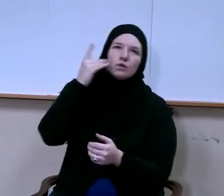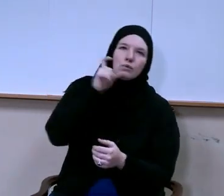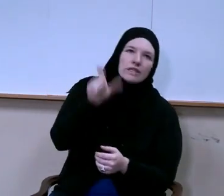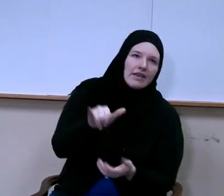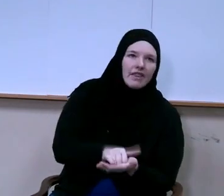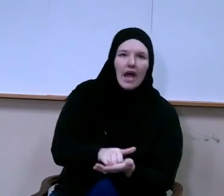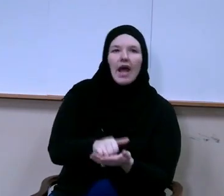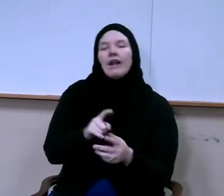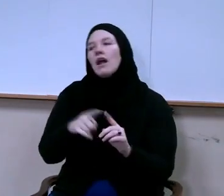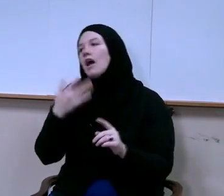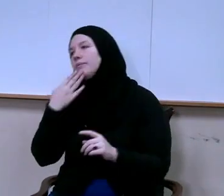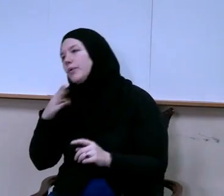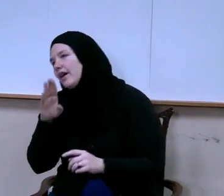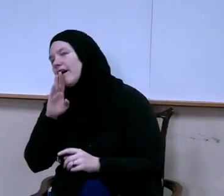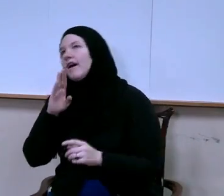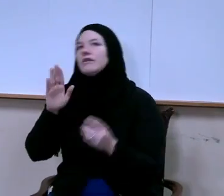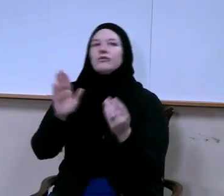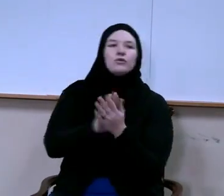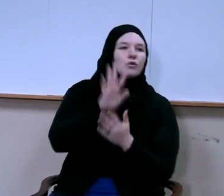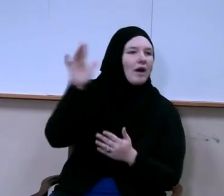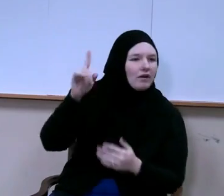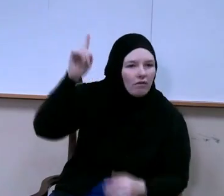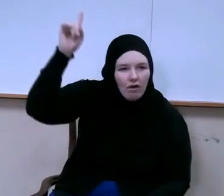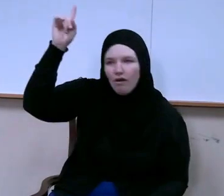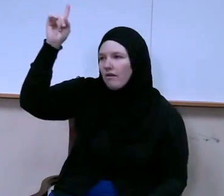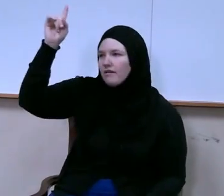how many times you say Alhamdulillah,